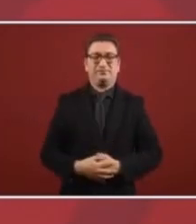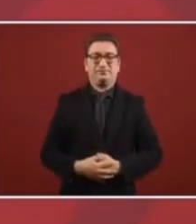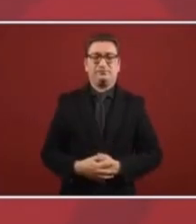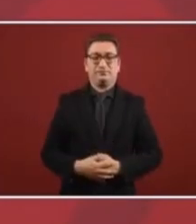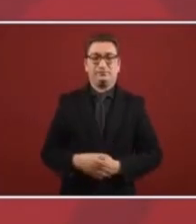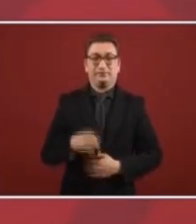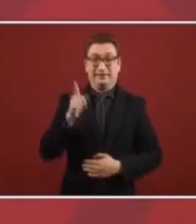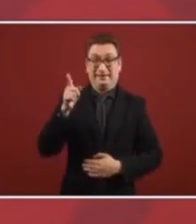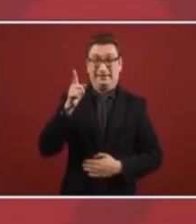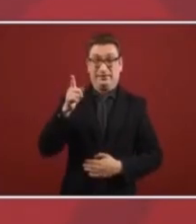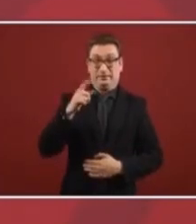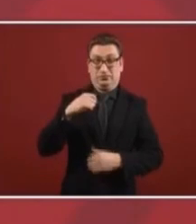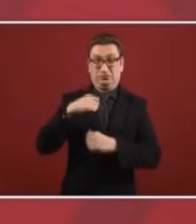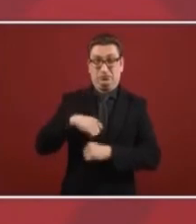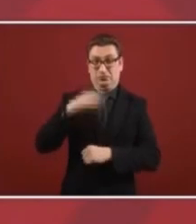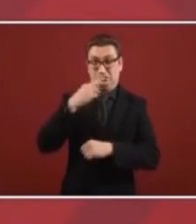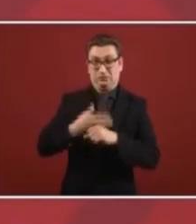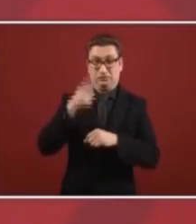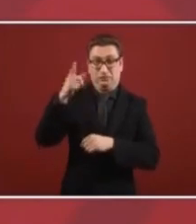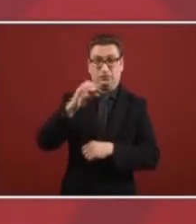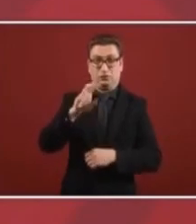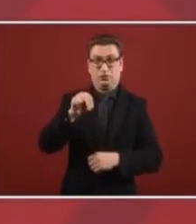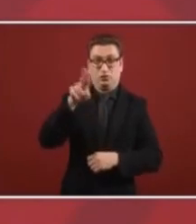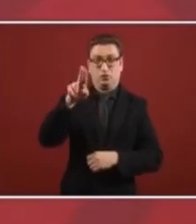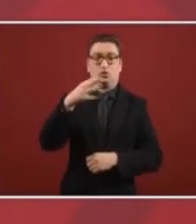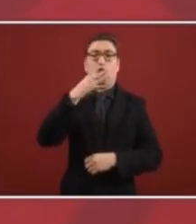en la ONU, at the ONU, él me